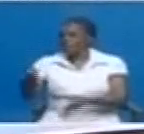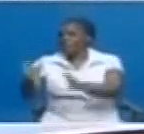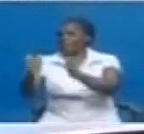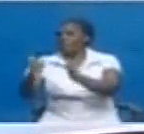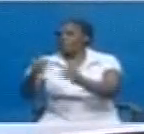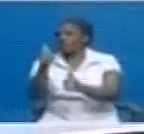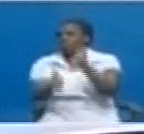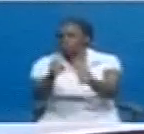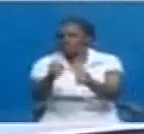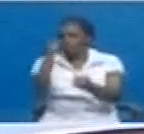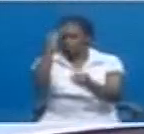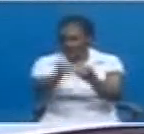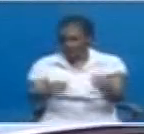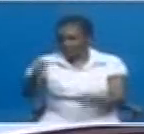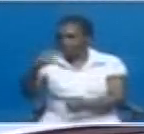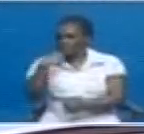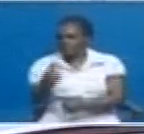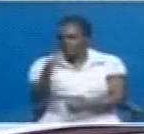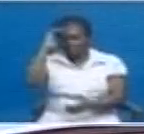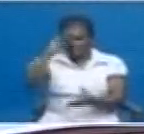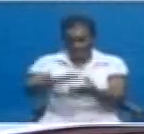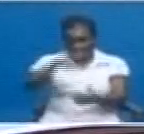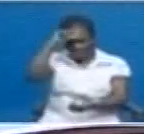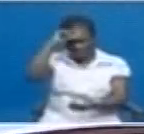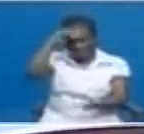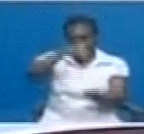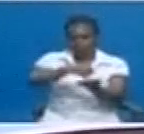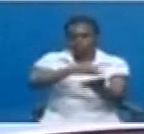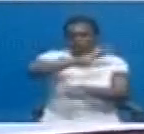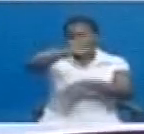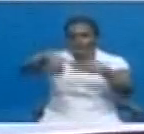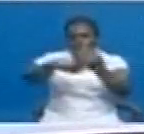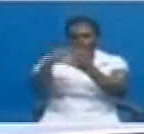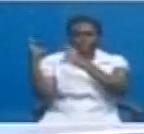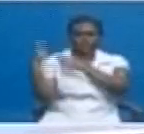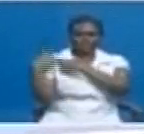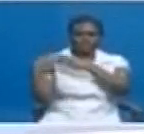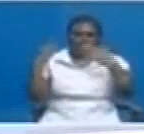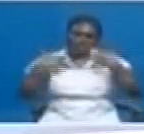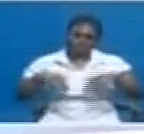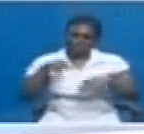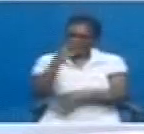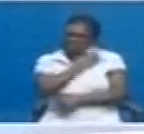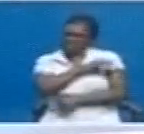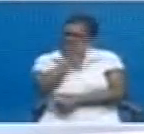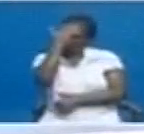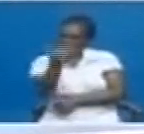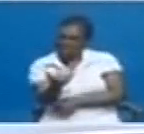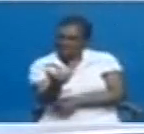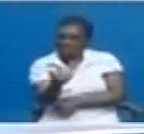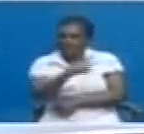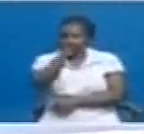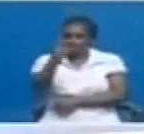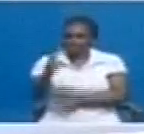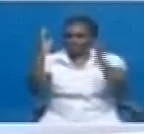for Kenyans? And finally, Ruben Mwangi says, I think the government should engage all stakeholders in the sector. What are they afraid of? Those are your opinions on